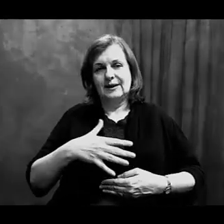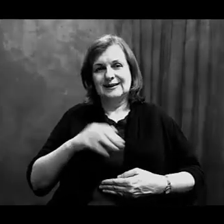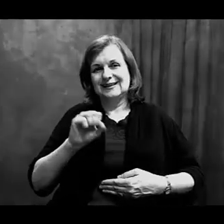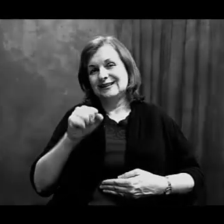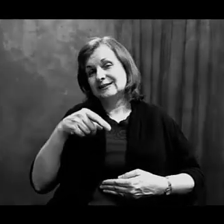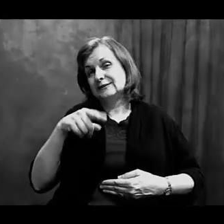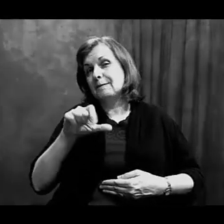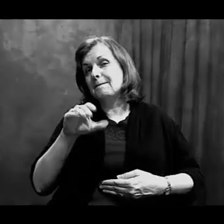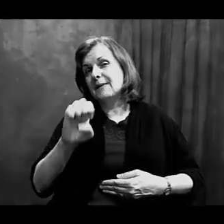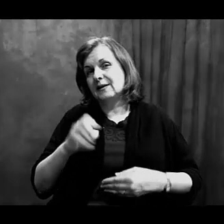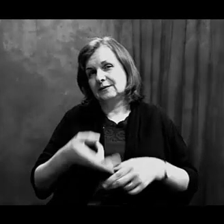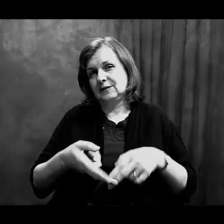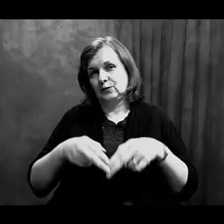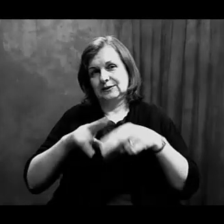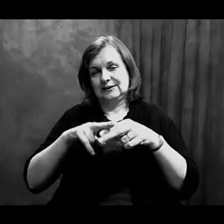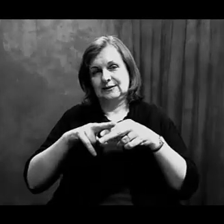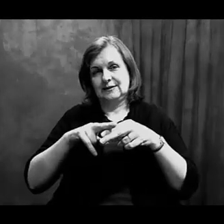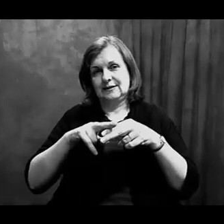thorax,